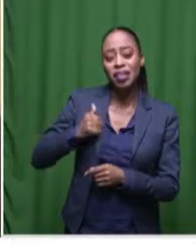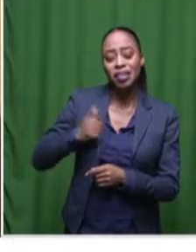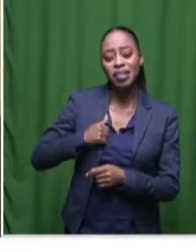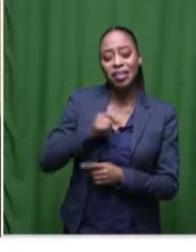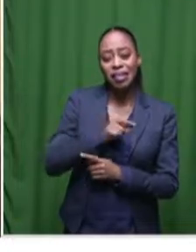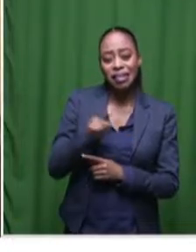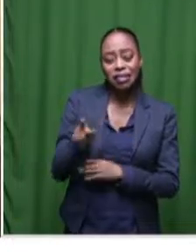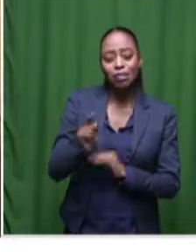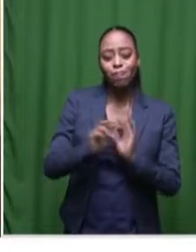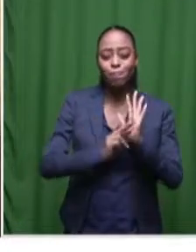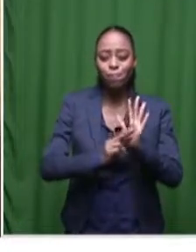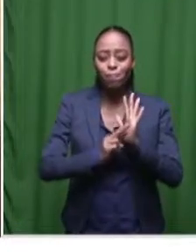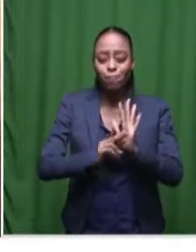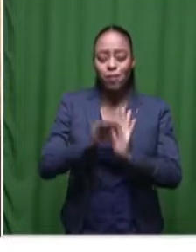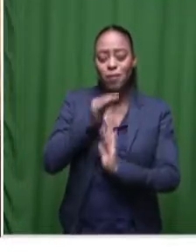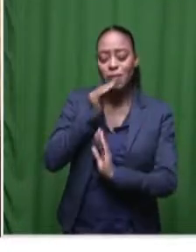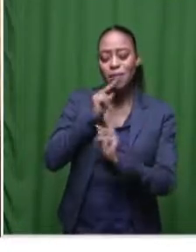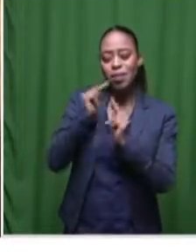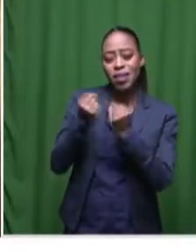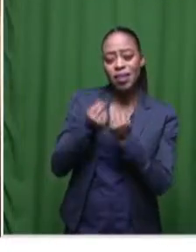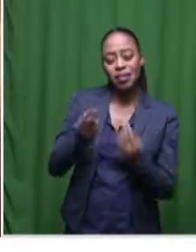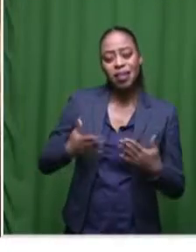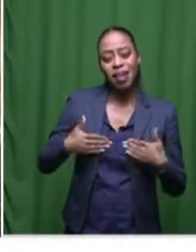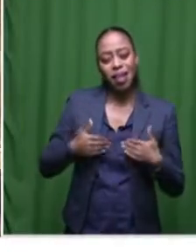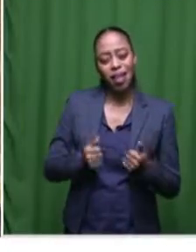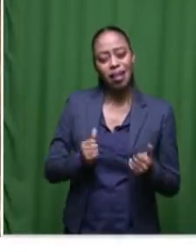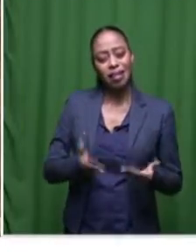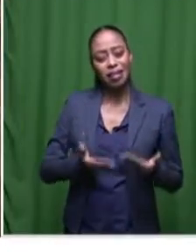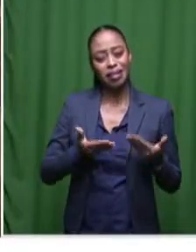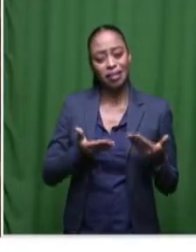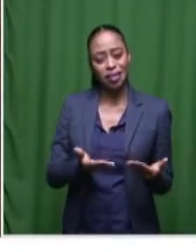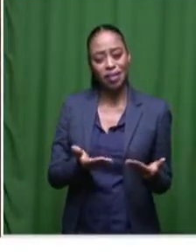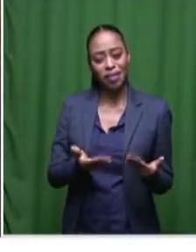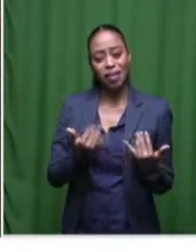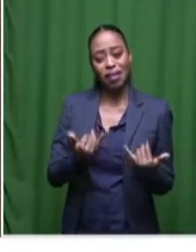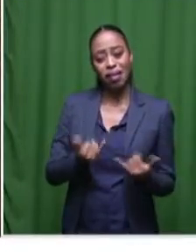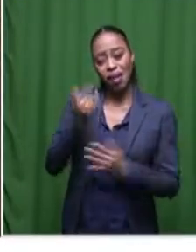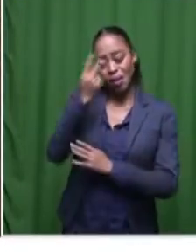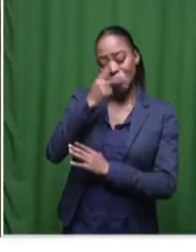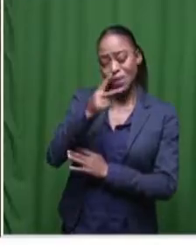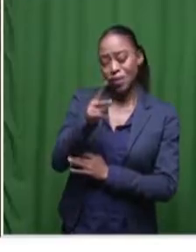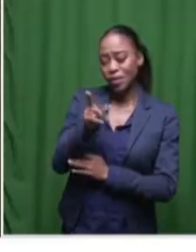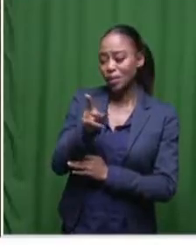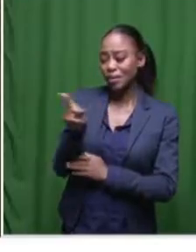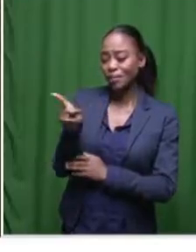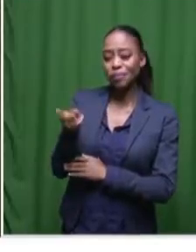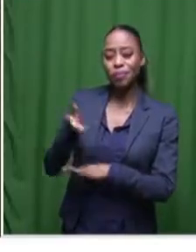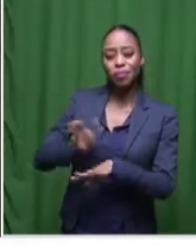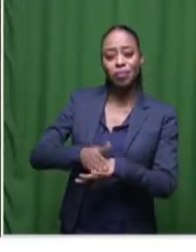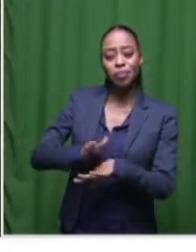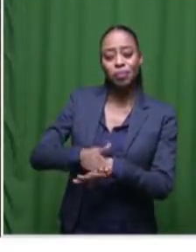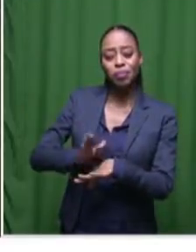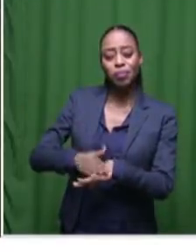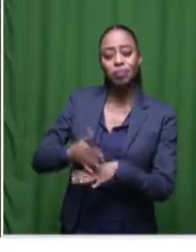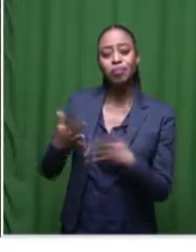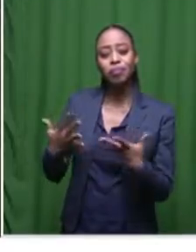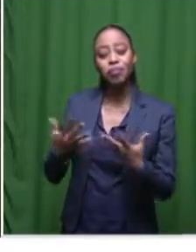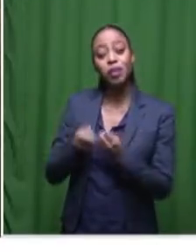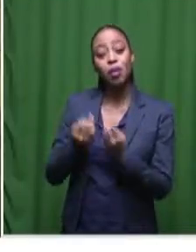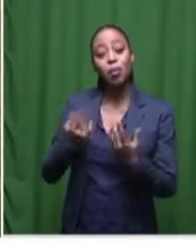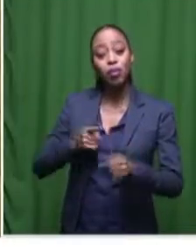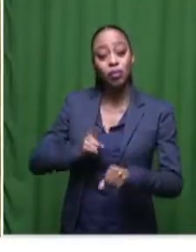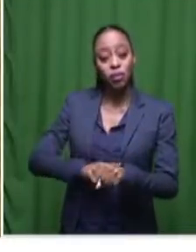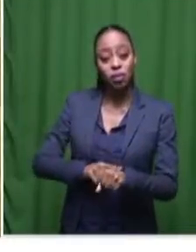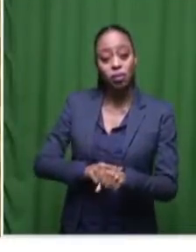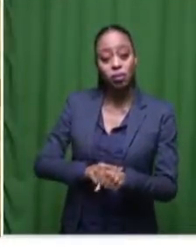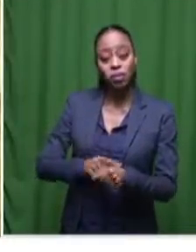by representatives from the National Health Service. Prof, if I could come back to you, often at times of